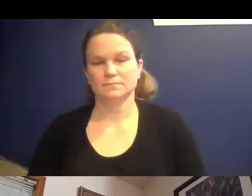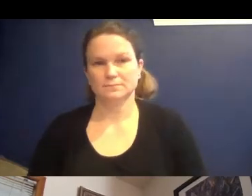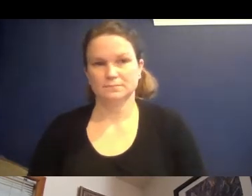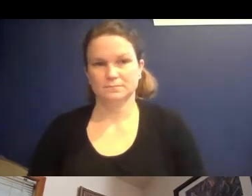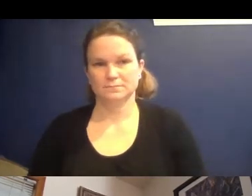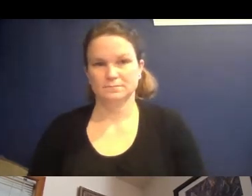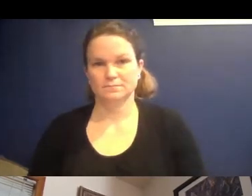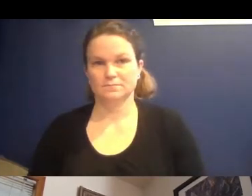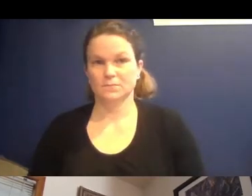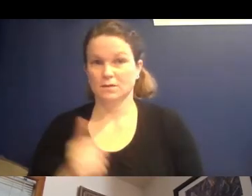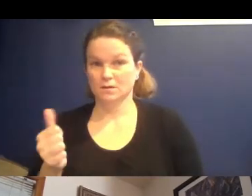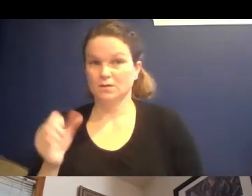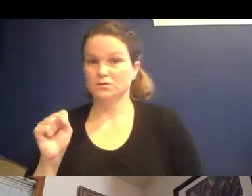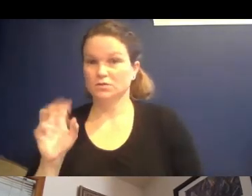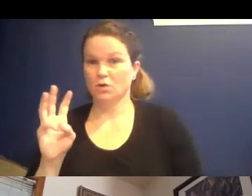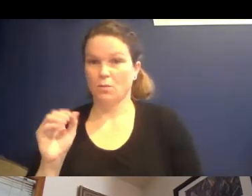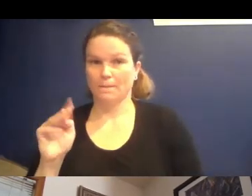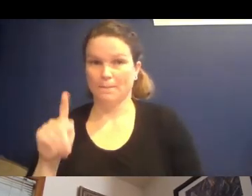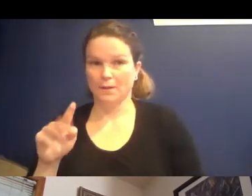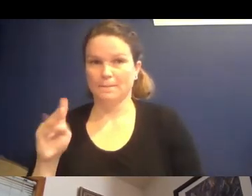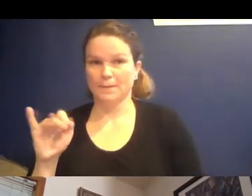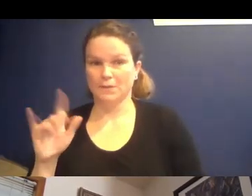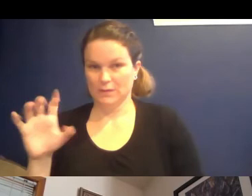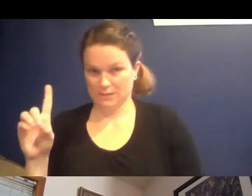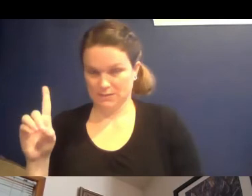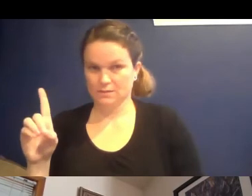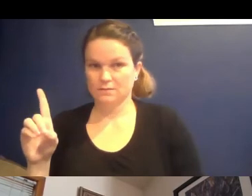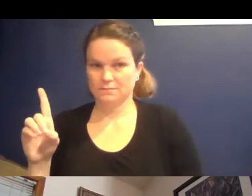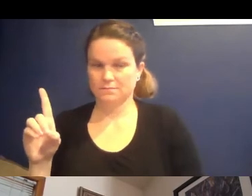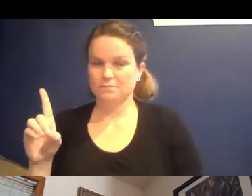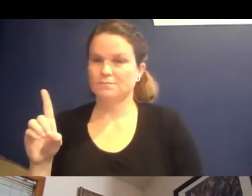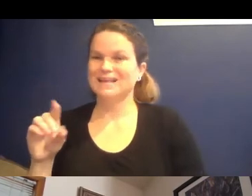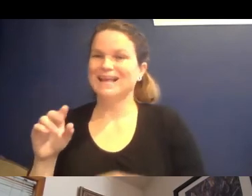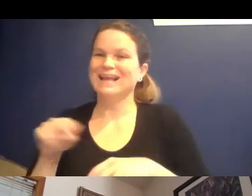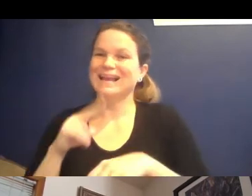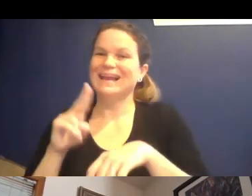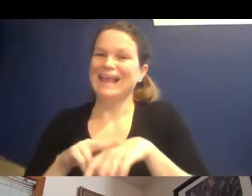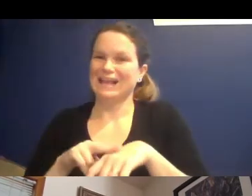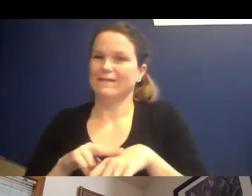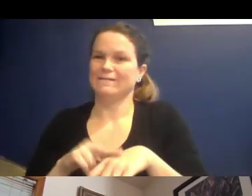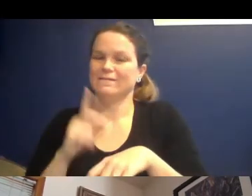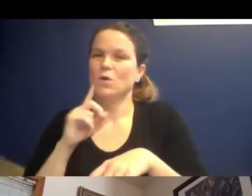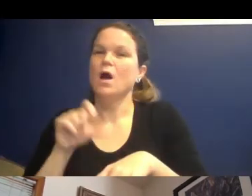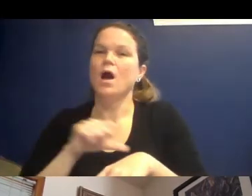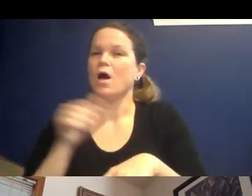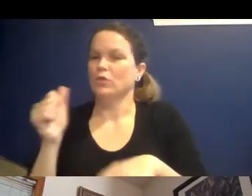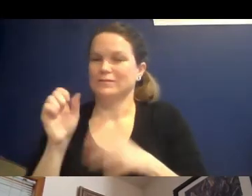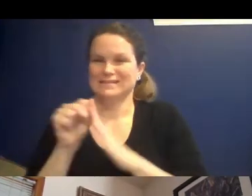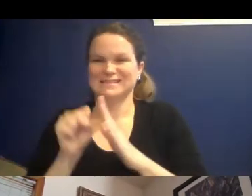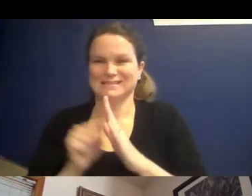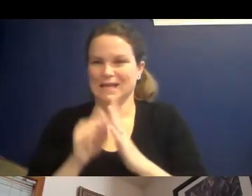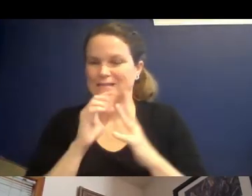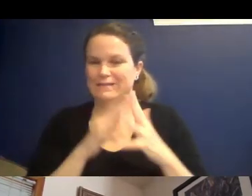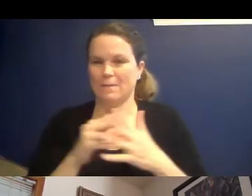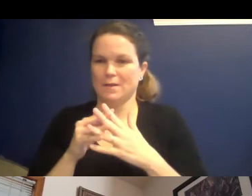Swamp milkweed, called Asclepias incarnata, is native to all the other states of the United States, or many of them, but